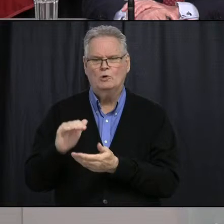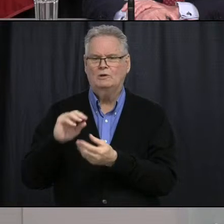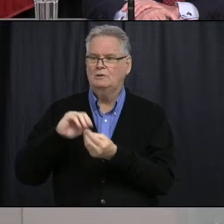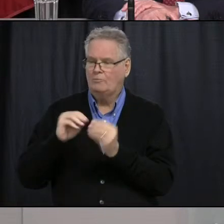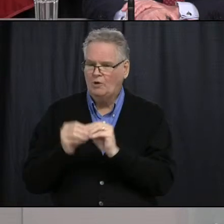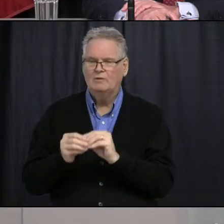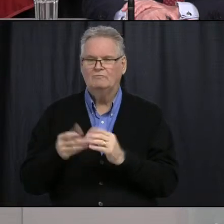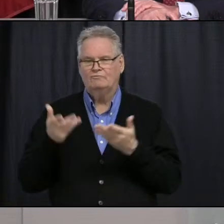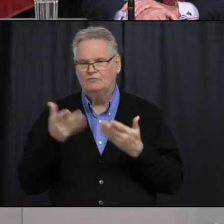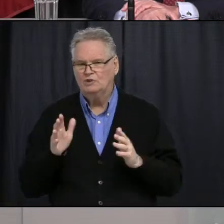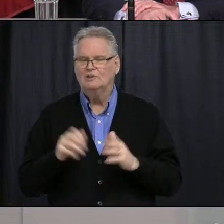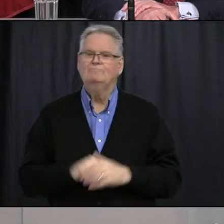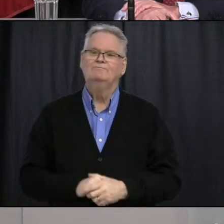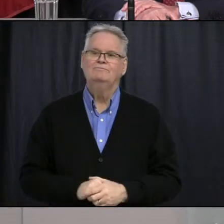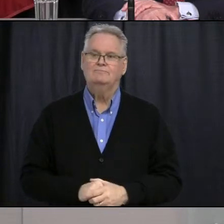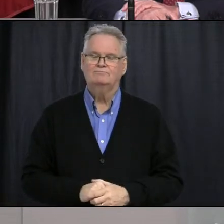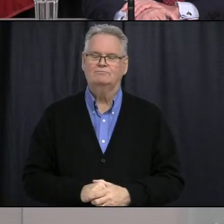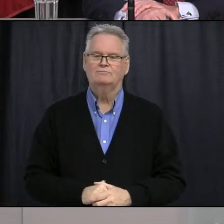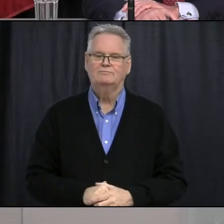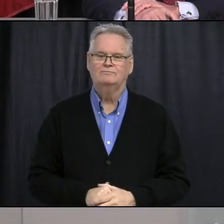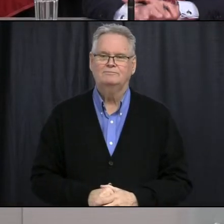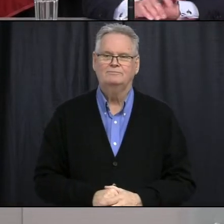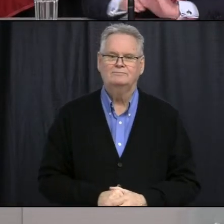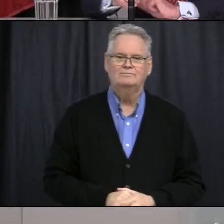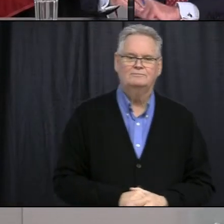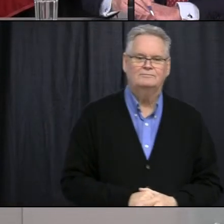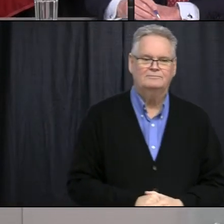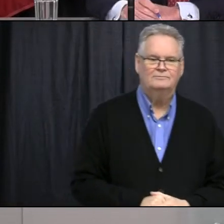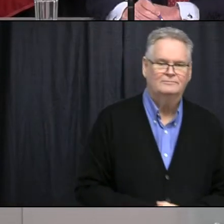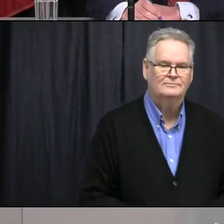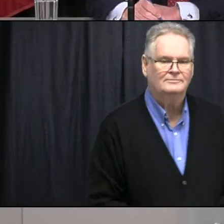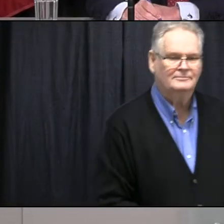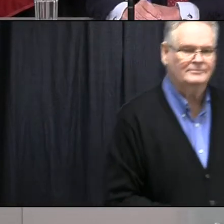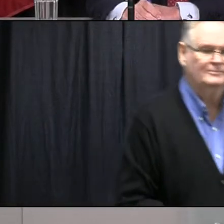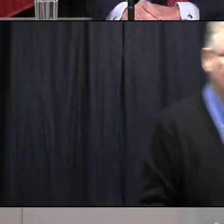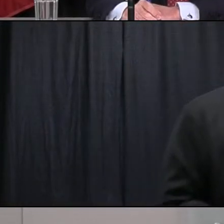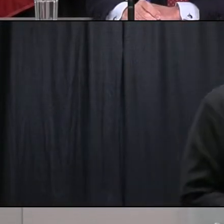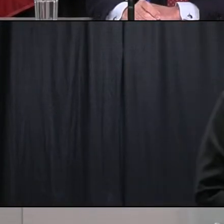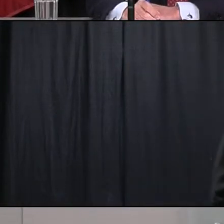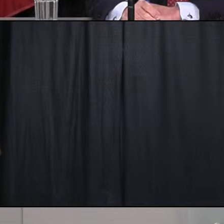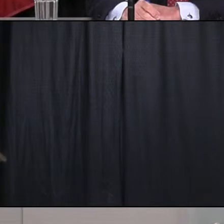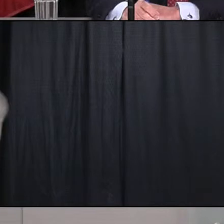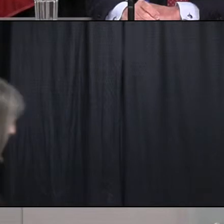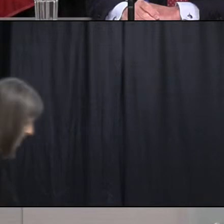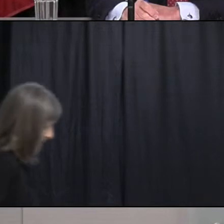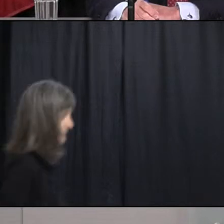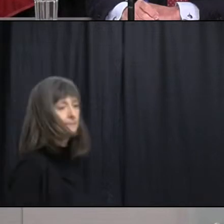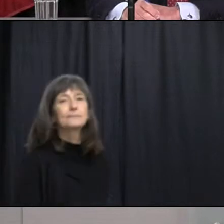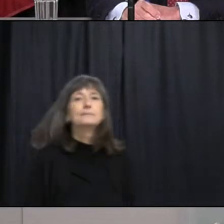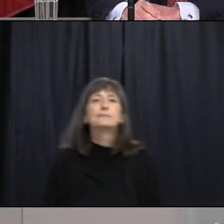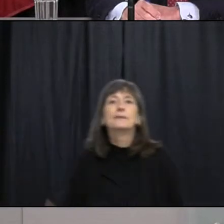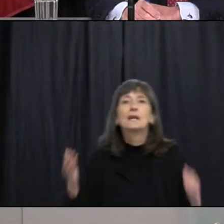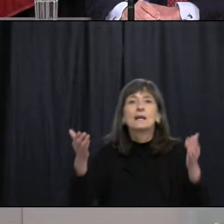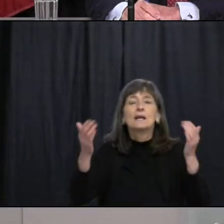Thank you. Our next questions are from Richard Duggan with VOCM. Please go ahead.